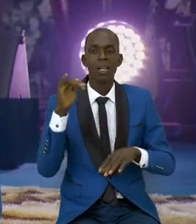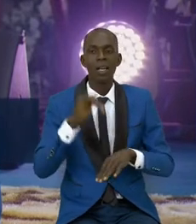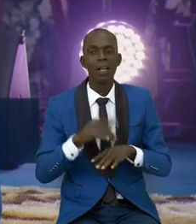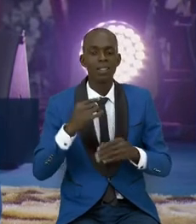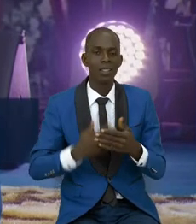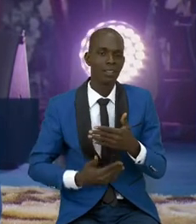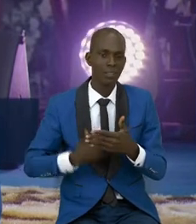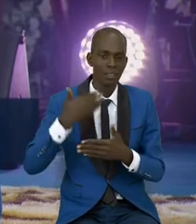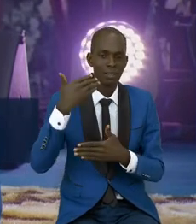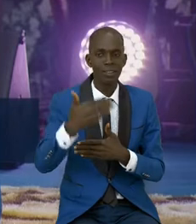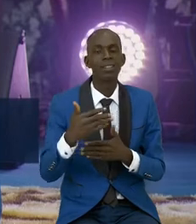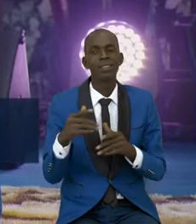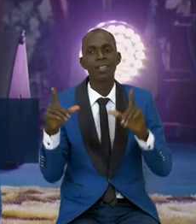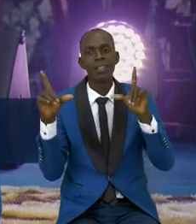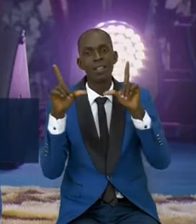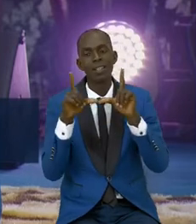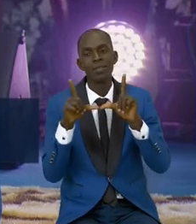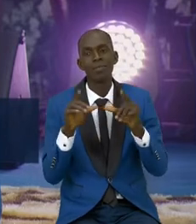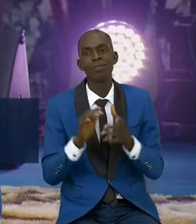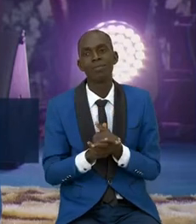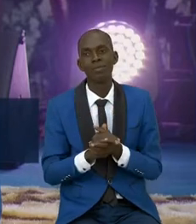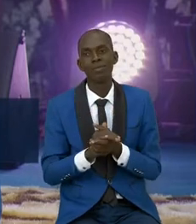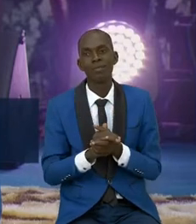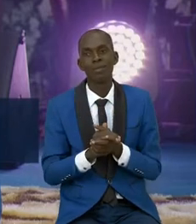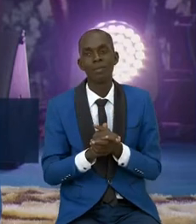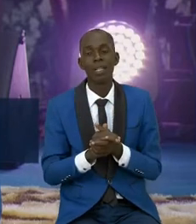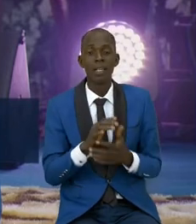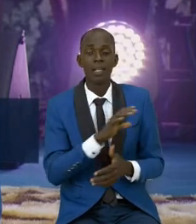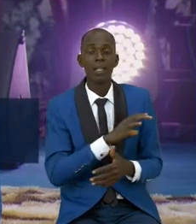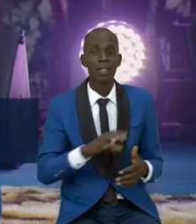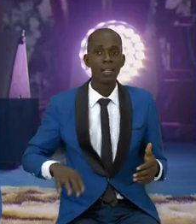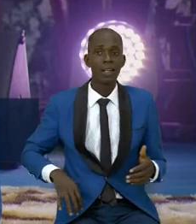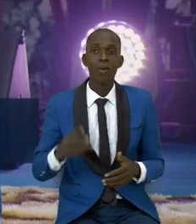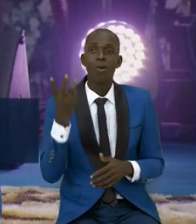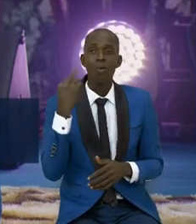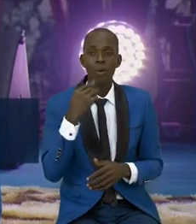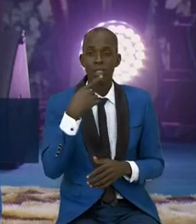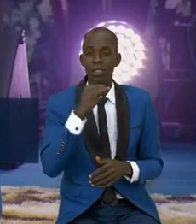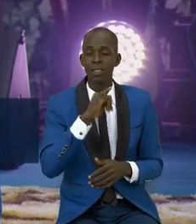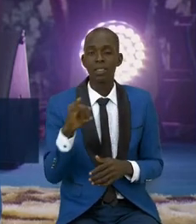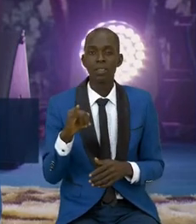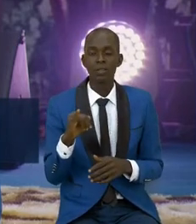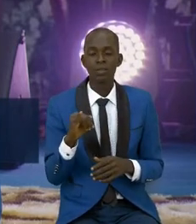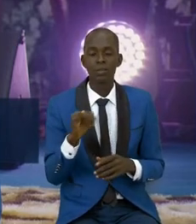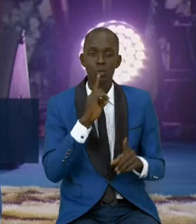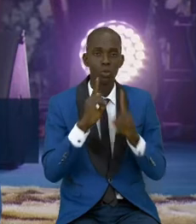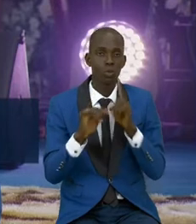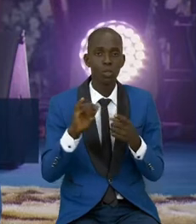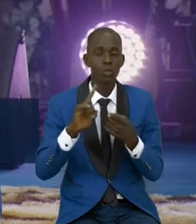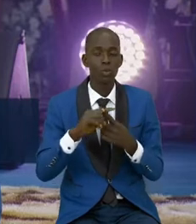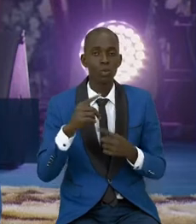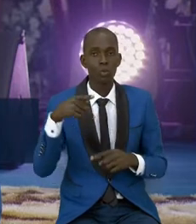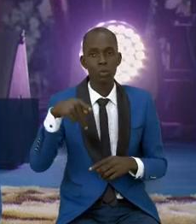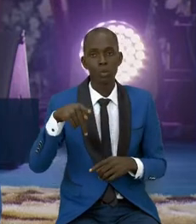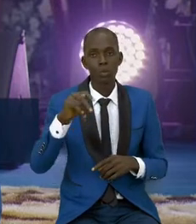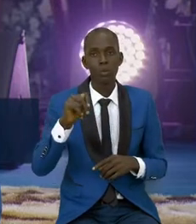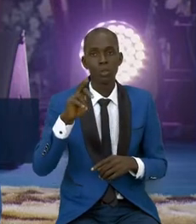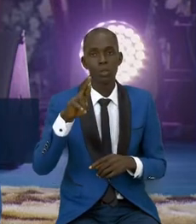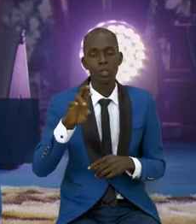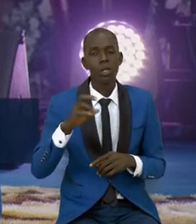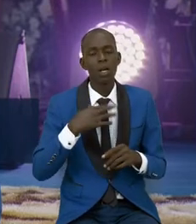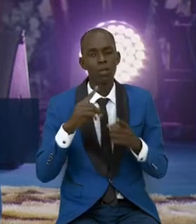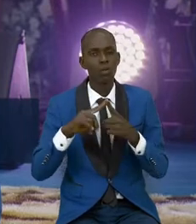The key. Christ was talking to Peter and to the rest of the